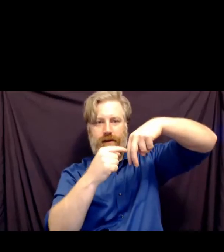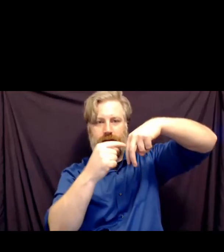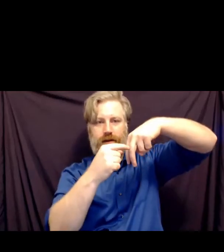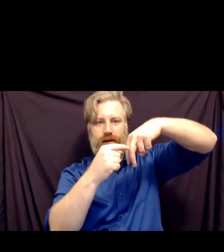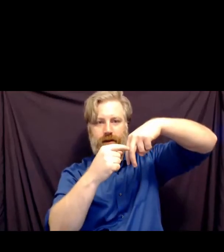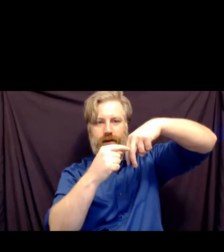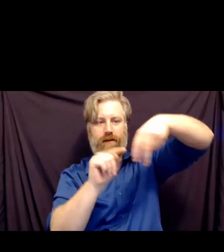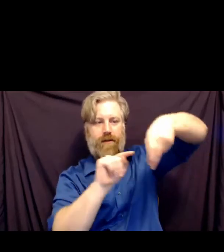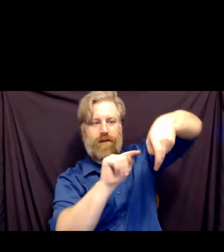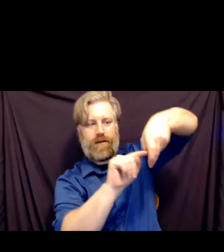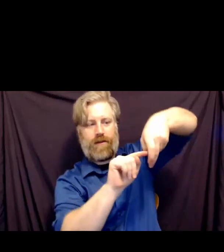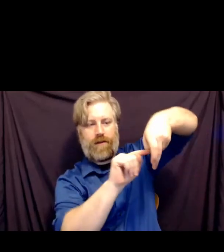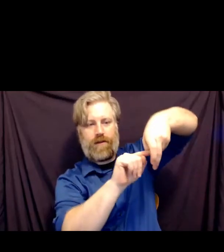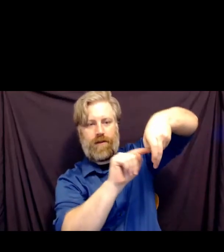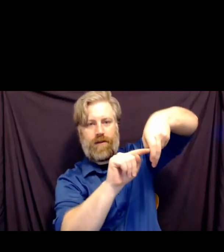Backs of the knees.